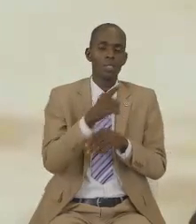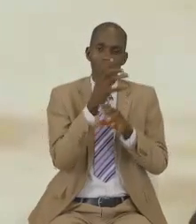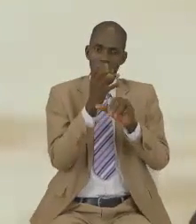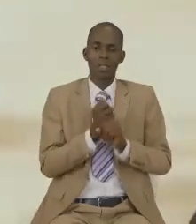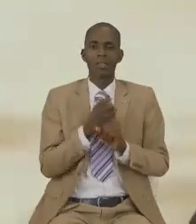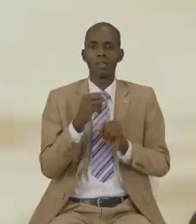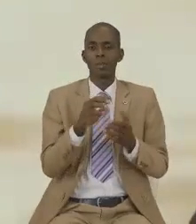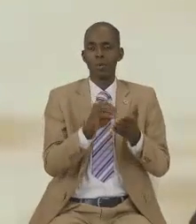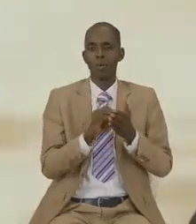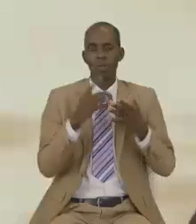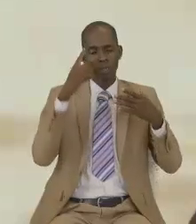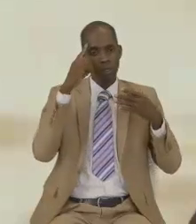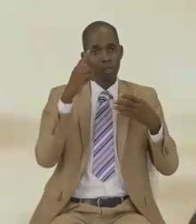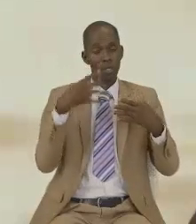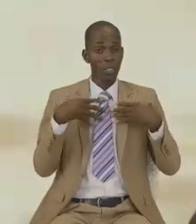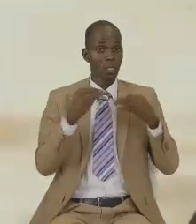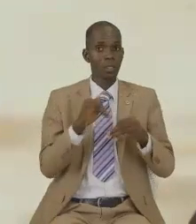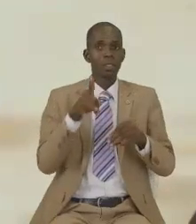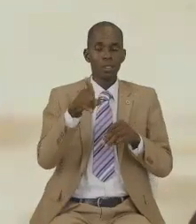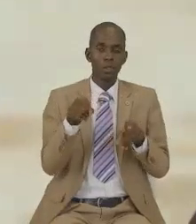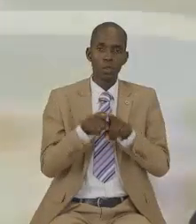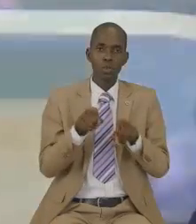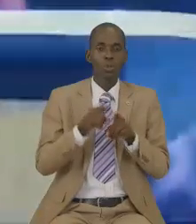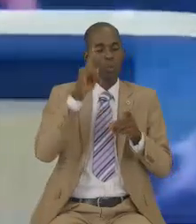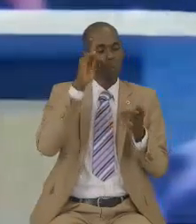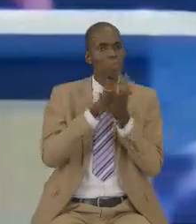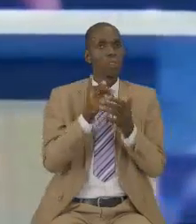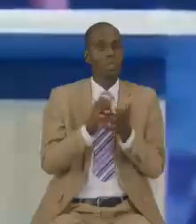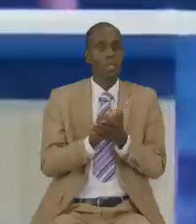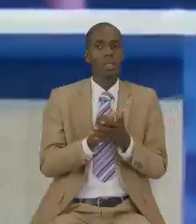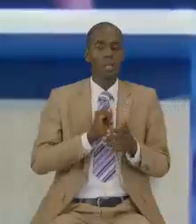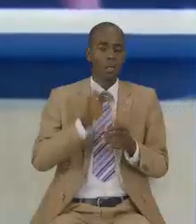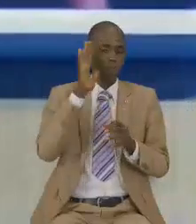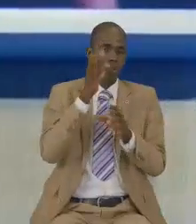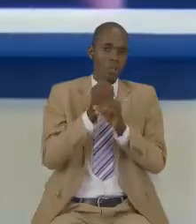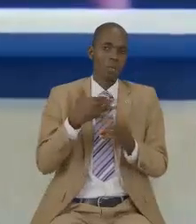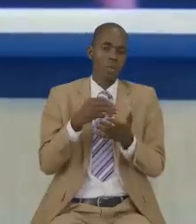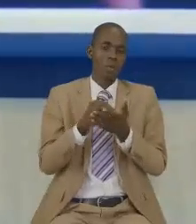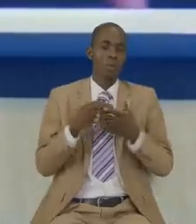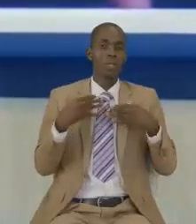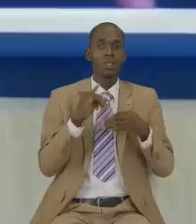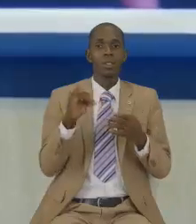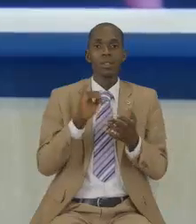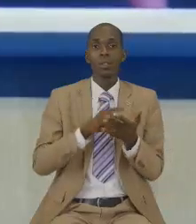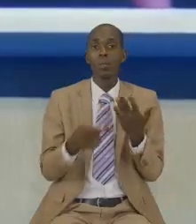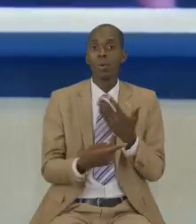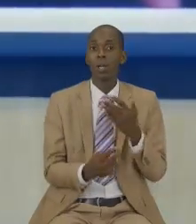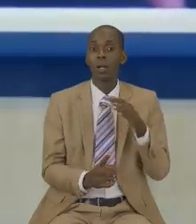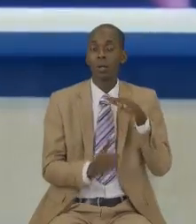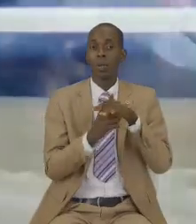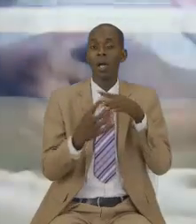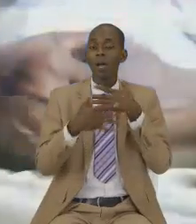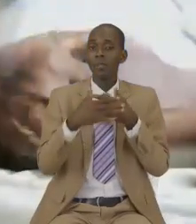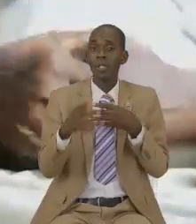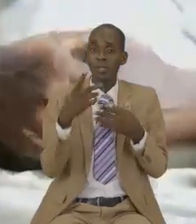had faith, I placed faith in God that I am going to get my healing. The global crusade eventually came, and after the crusade,